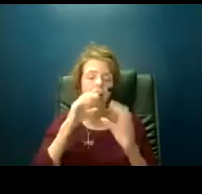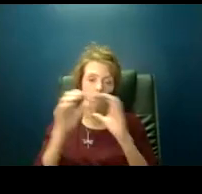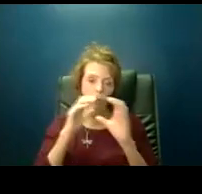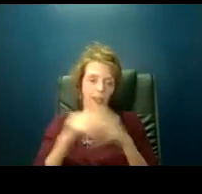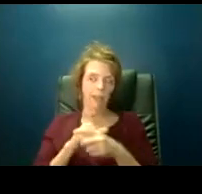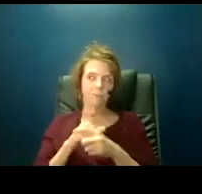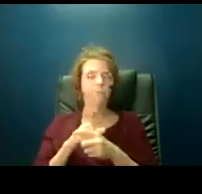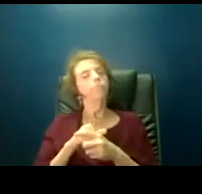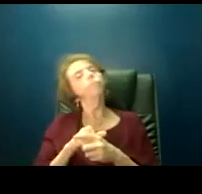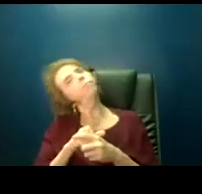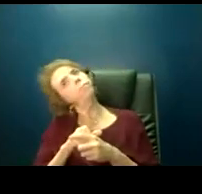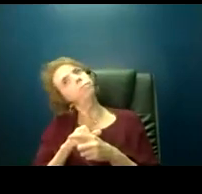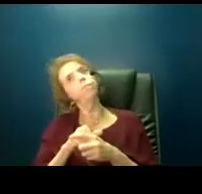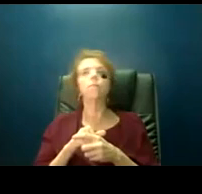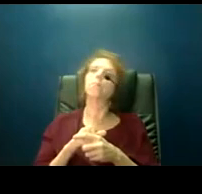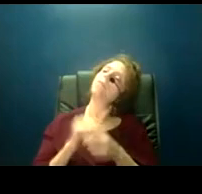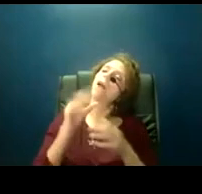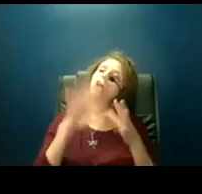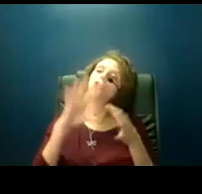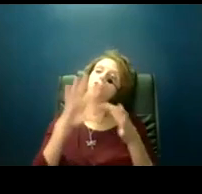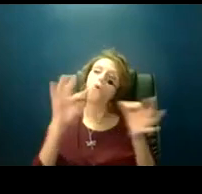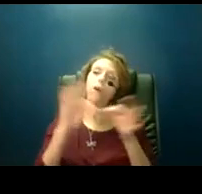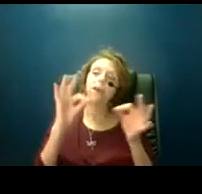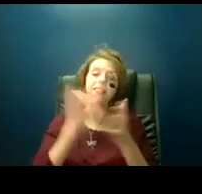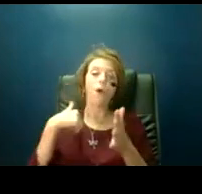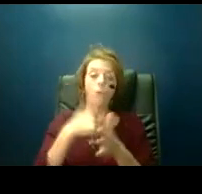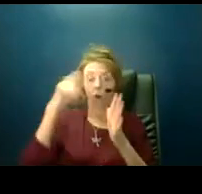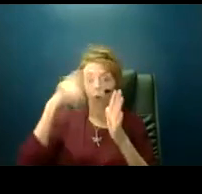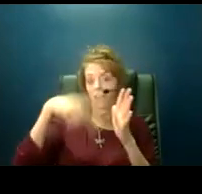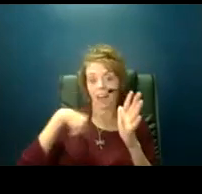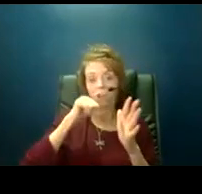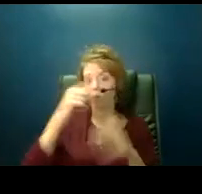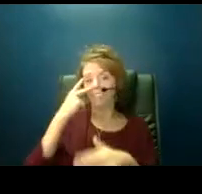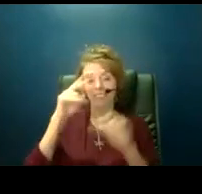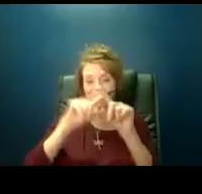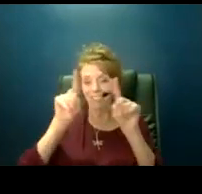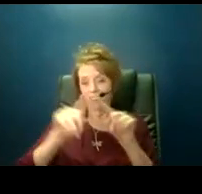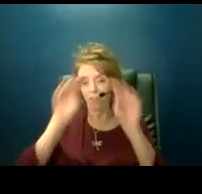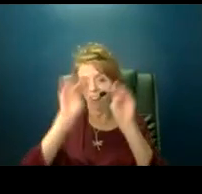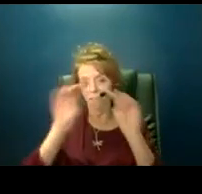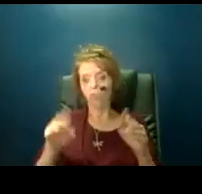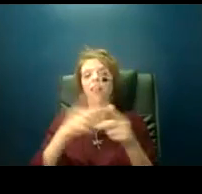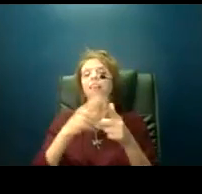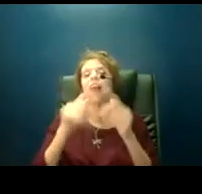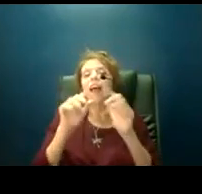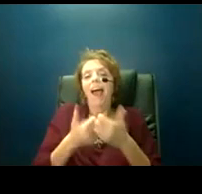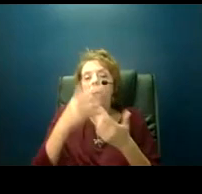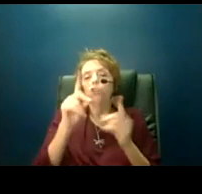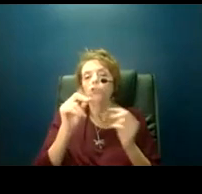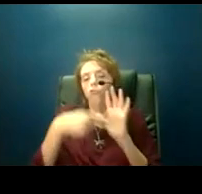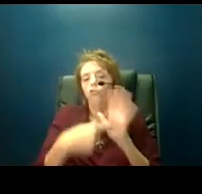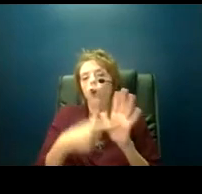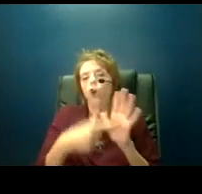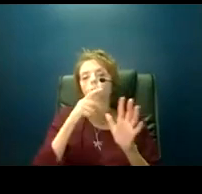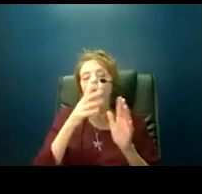communicating, you know, a story that we're reading, and I don't see different levels, you know, how do you show in Tableau who the